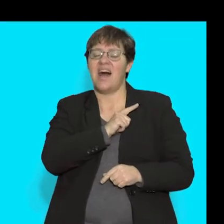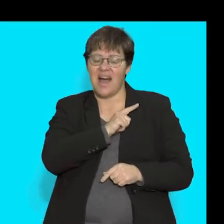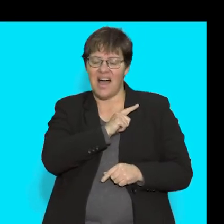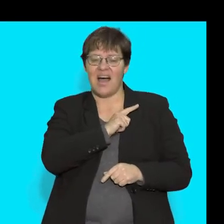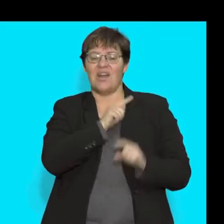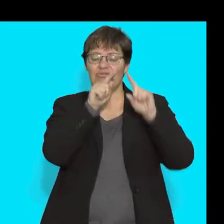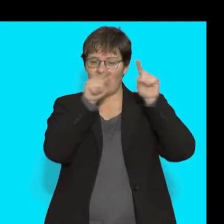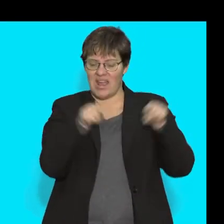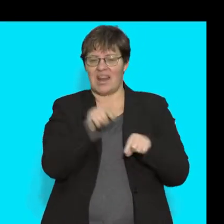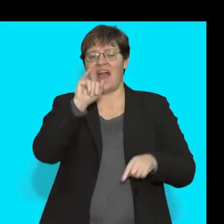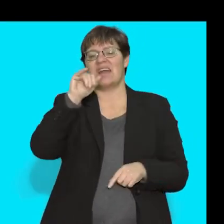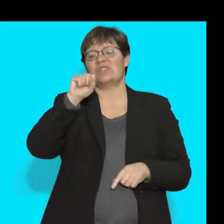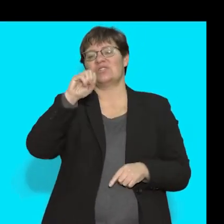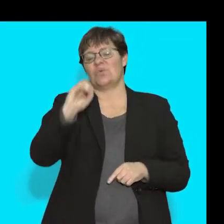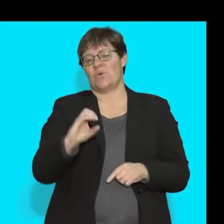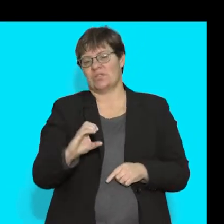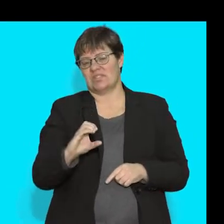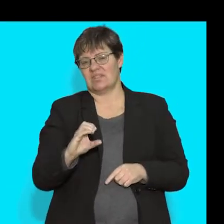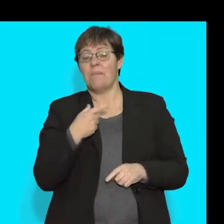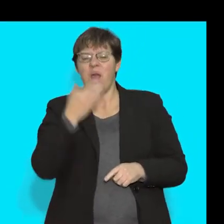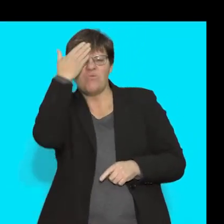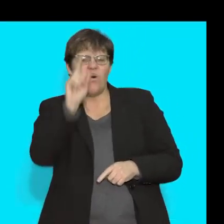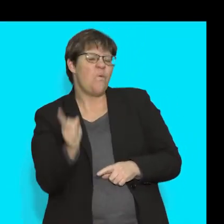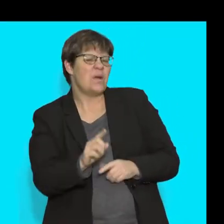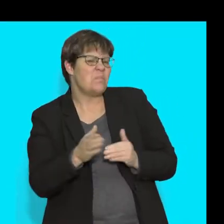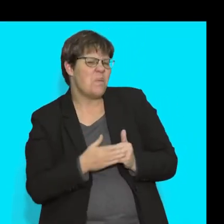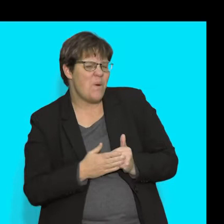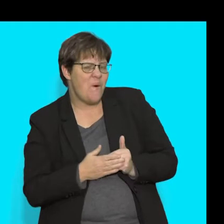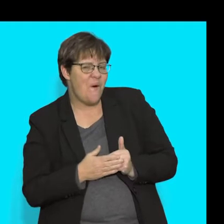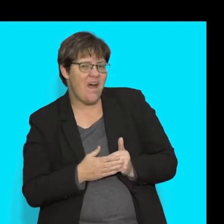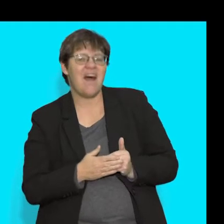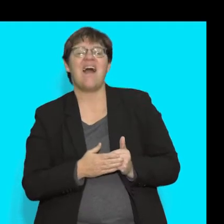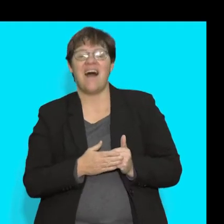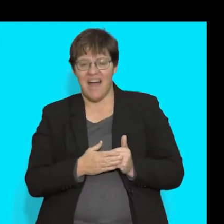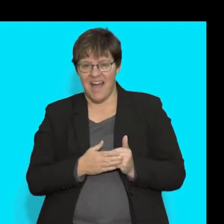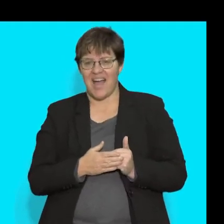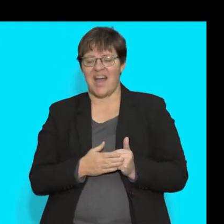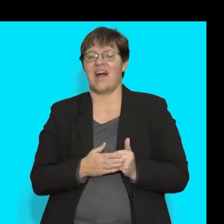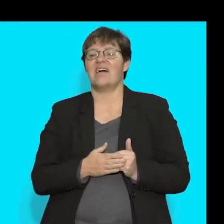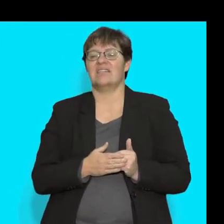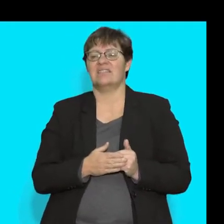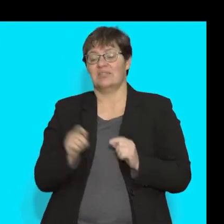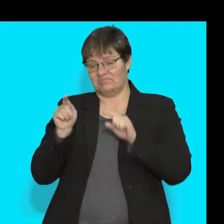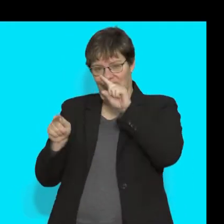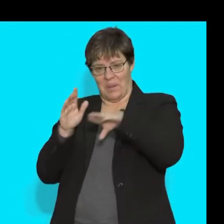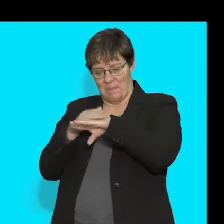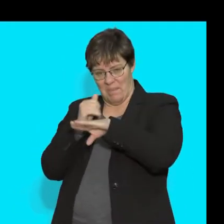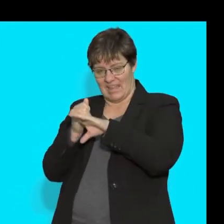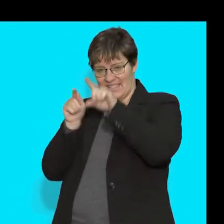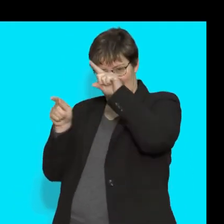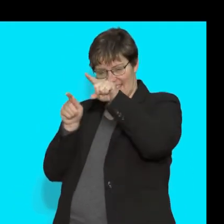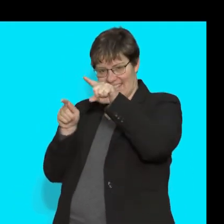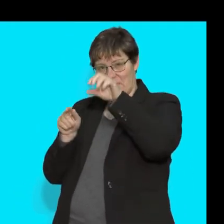an isosceles triangle. What else do I know about an isosceles triangle? It has base angles equal to each